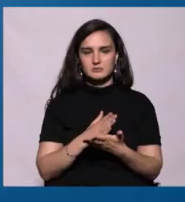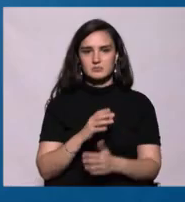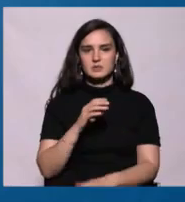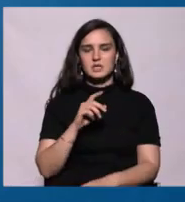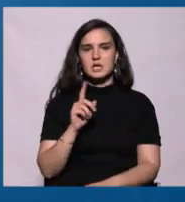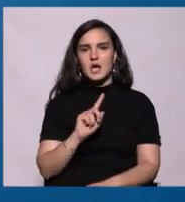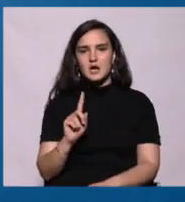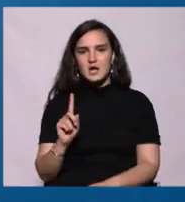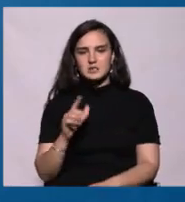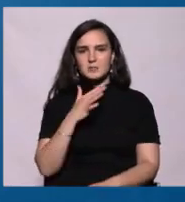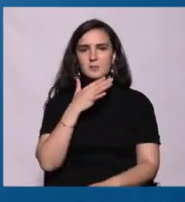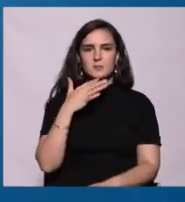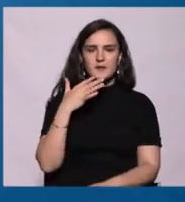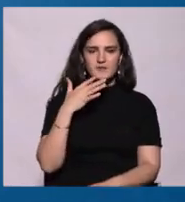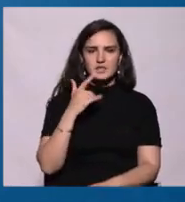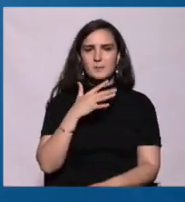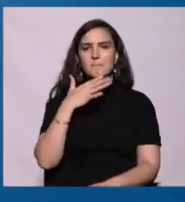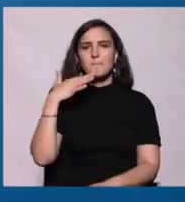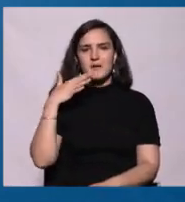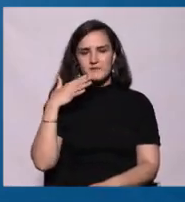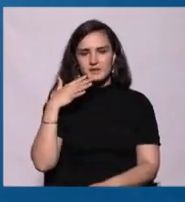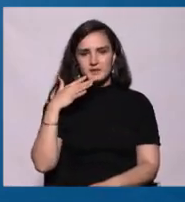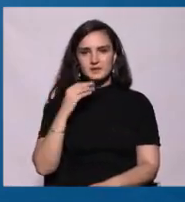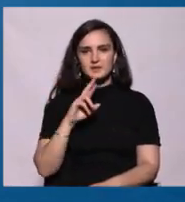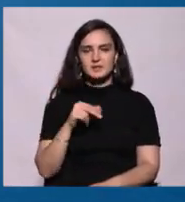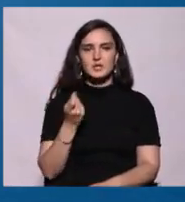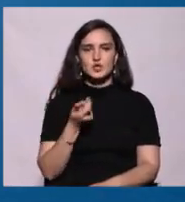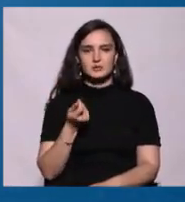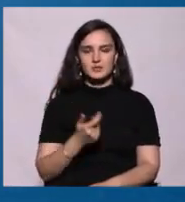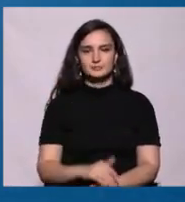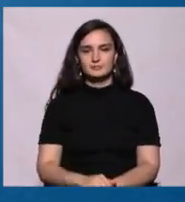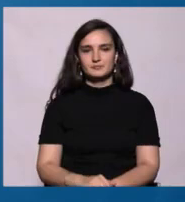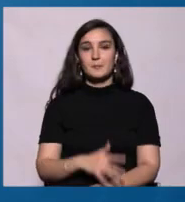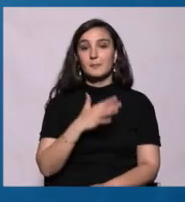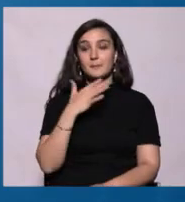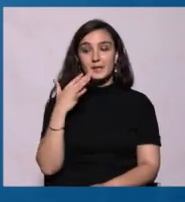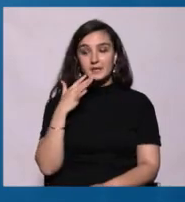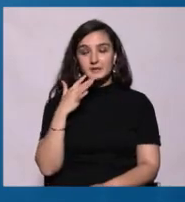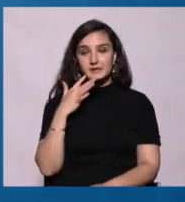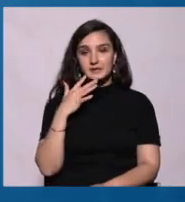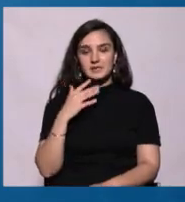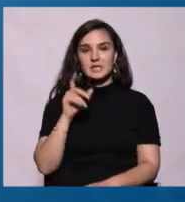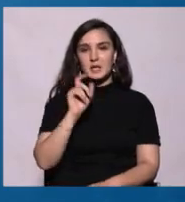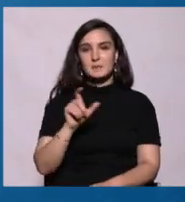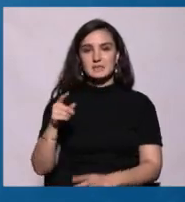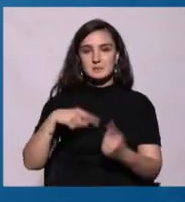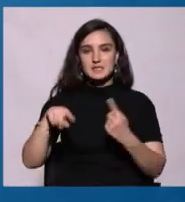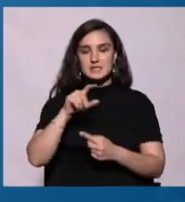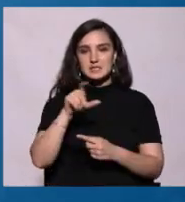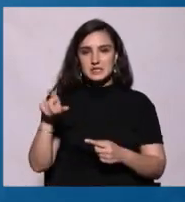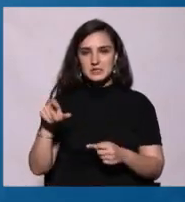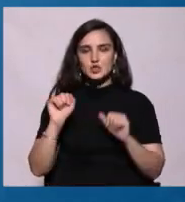some, a lot of, many, and a few. Many investors have made